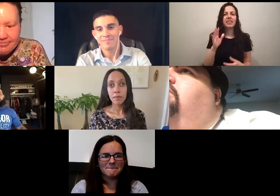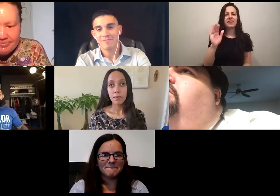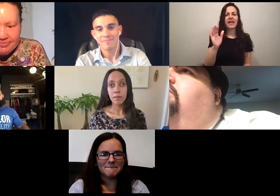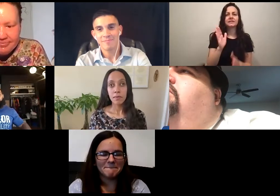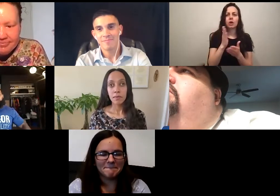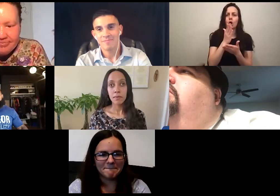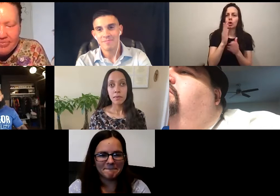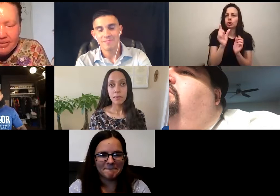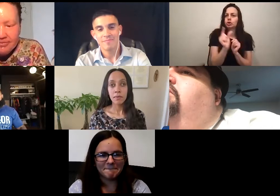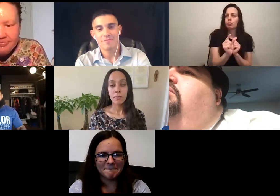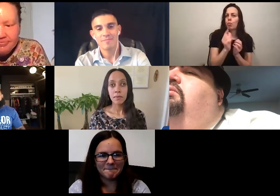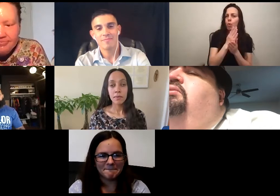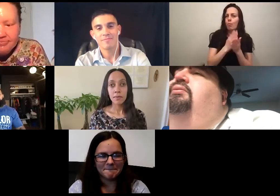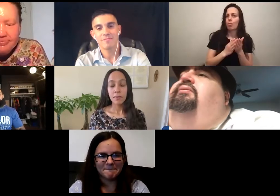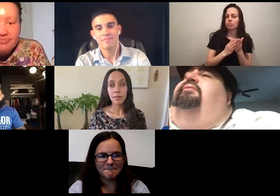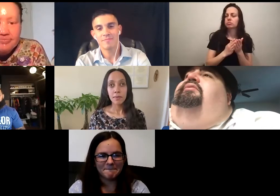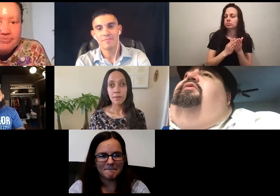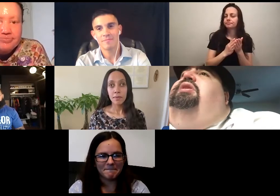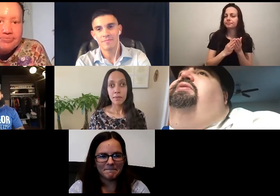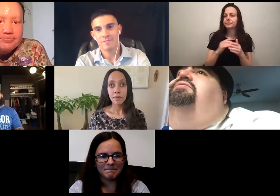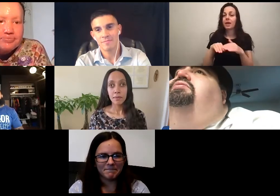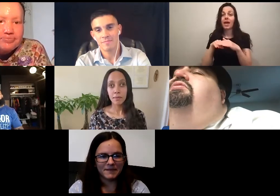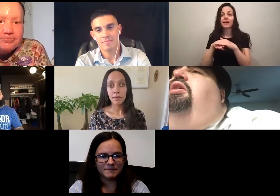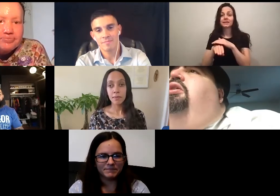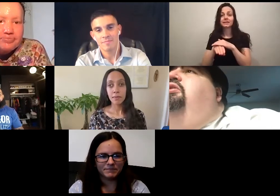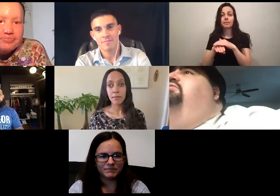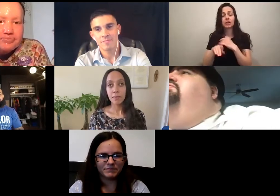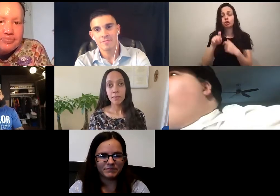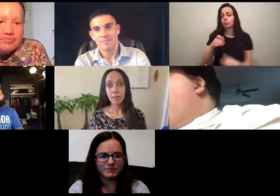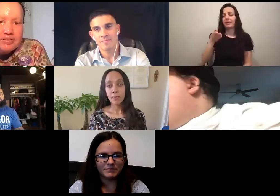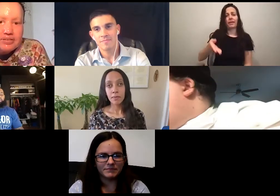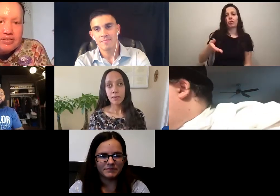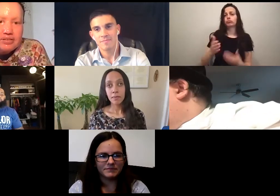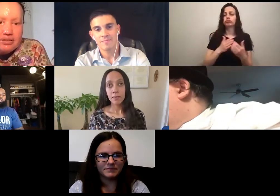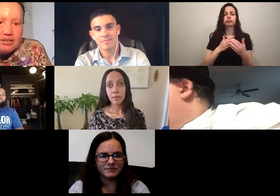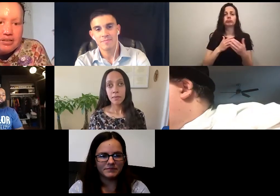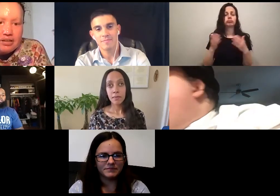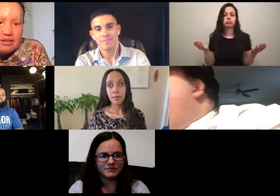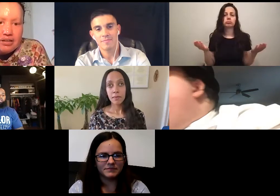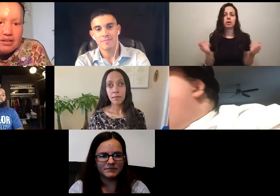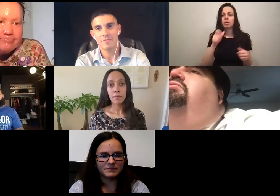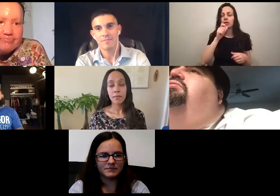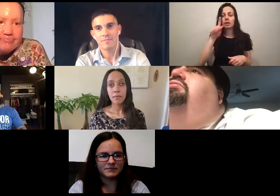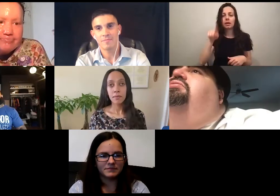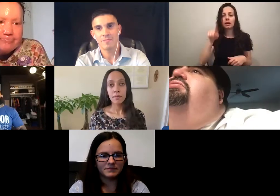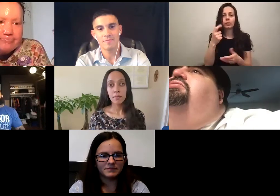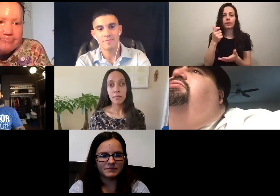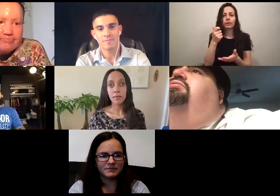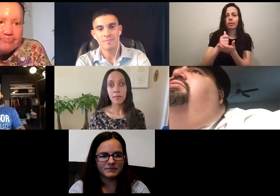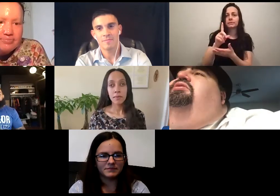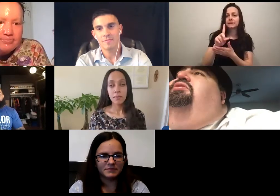right? Like I think that accessibility should just be there. It doesn't just help the disabled